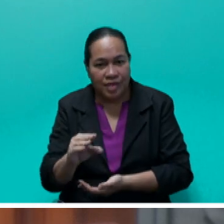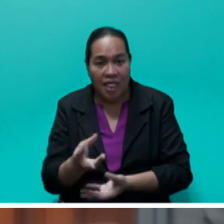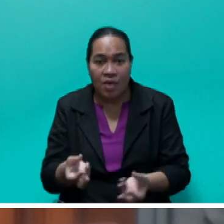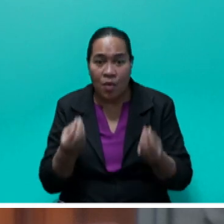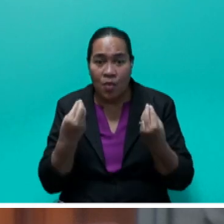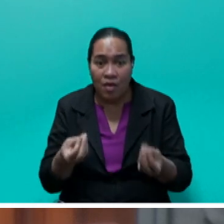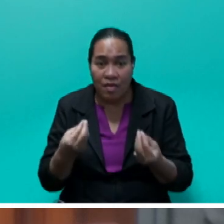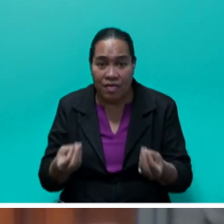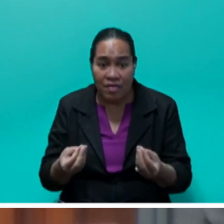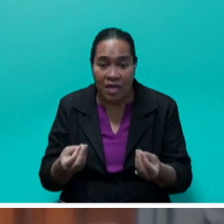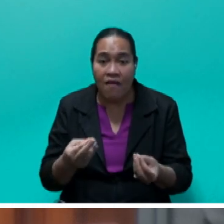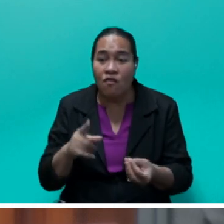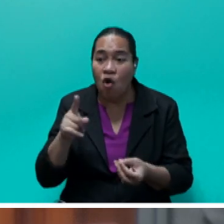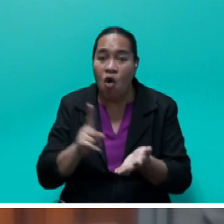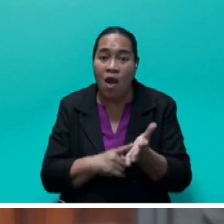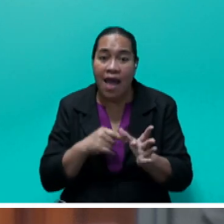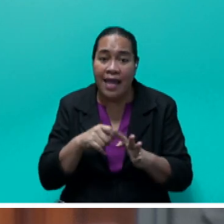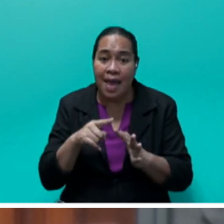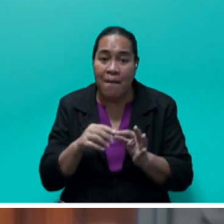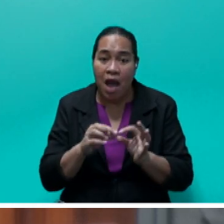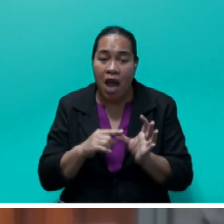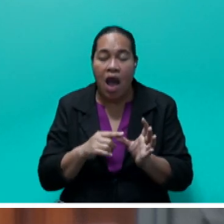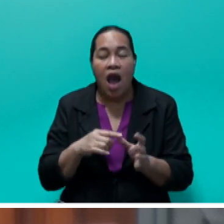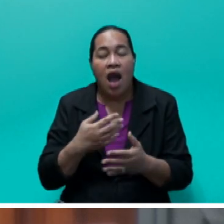harvested and processed for Lakemba house frames is